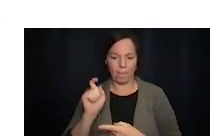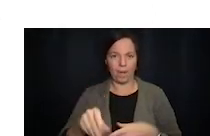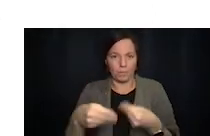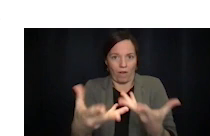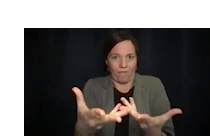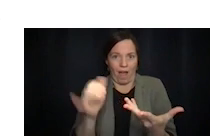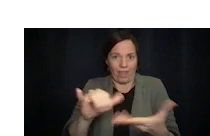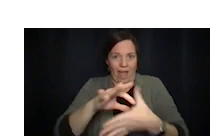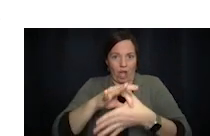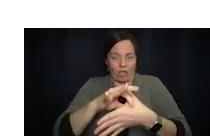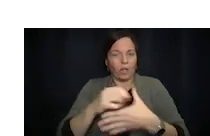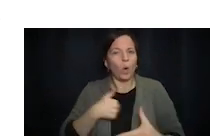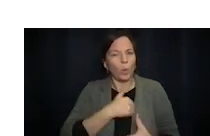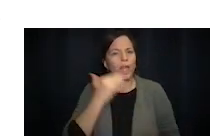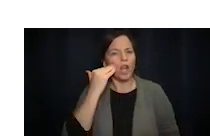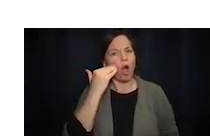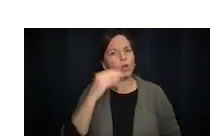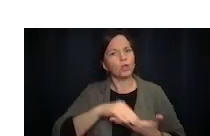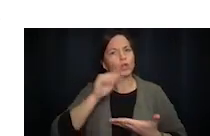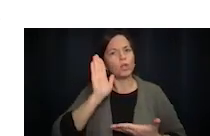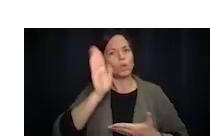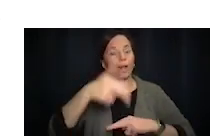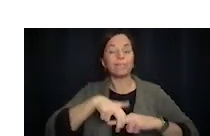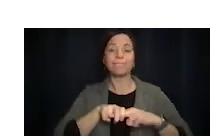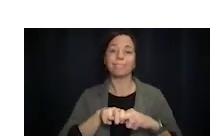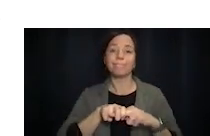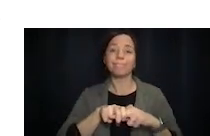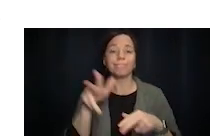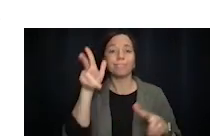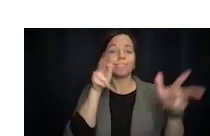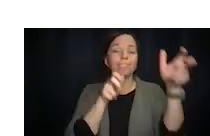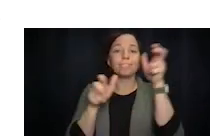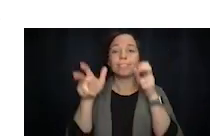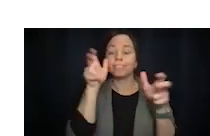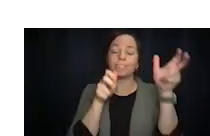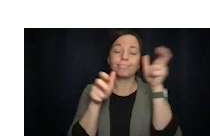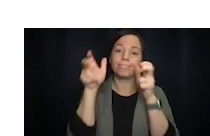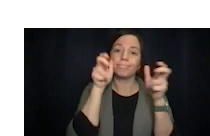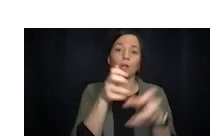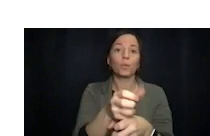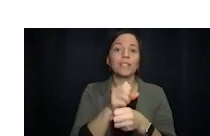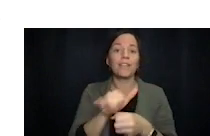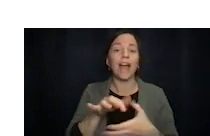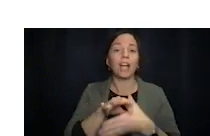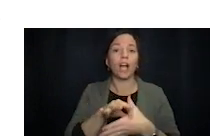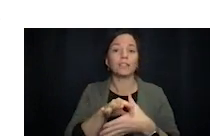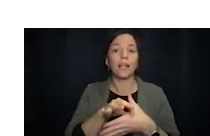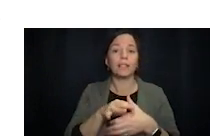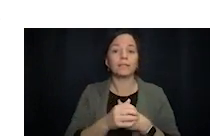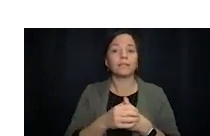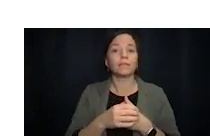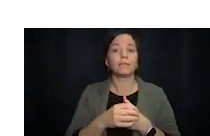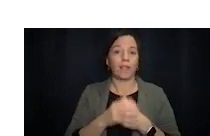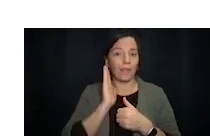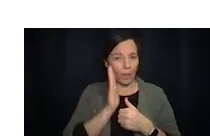we know students will sit in those seats. They will receive that content, sometimes far too passively. They will do